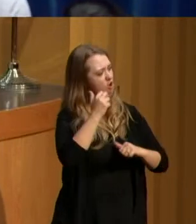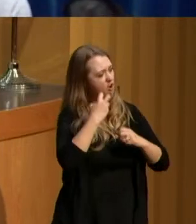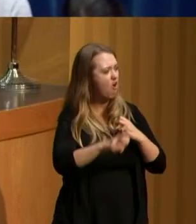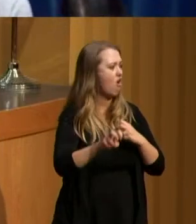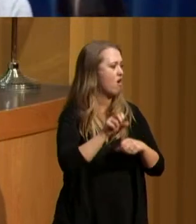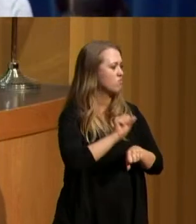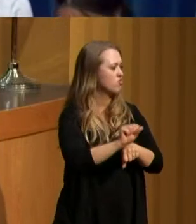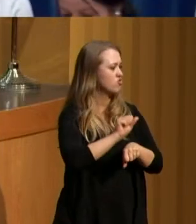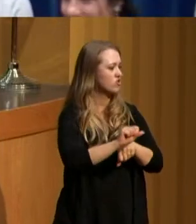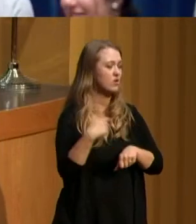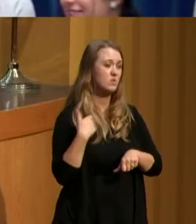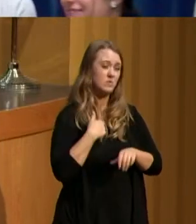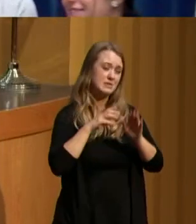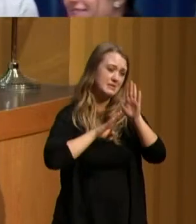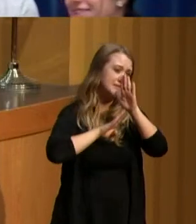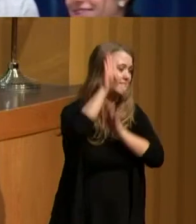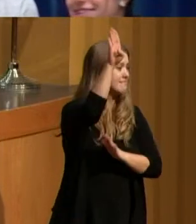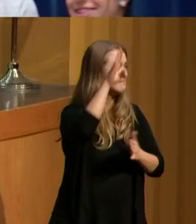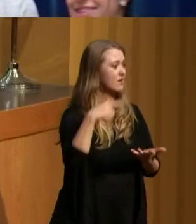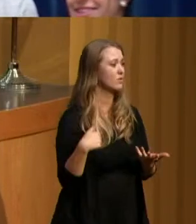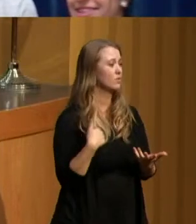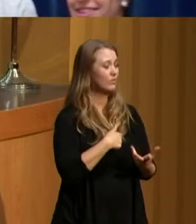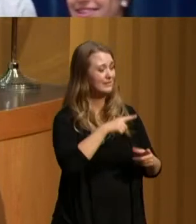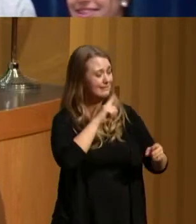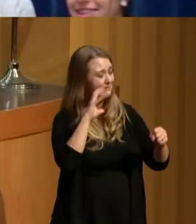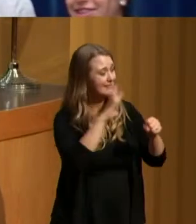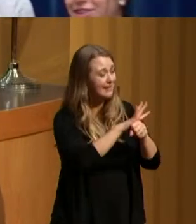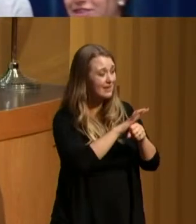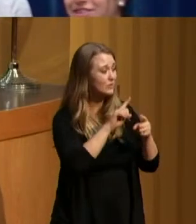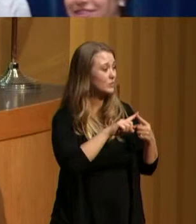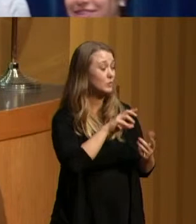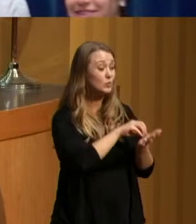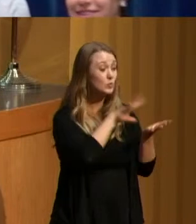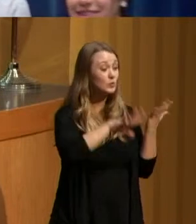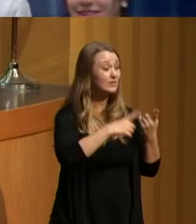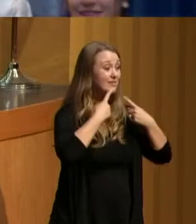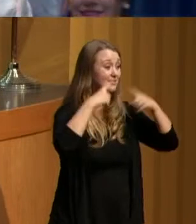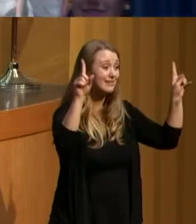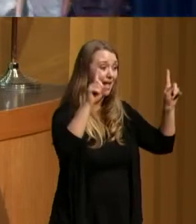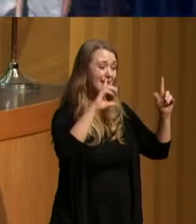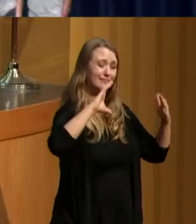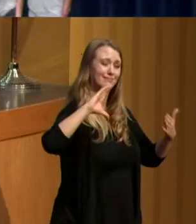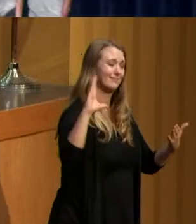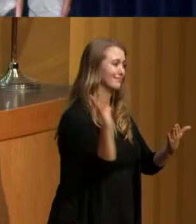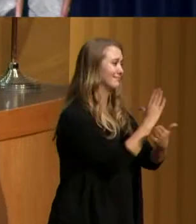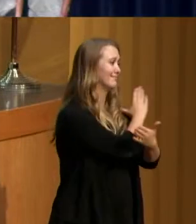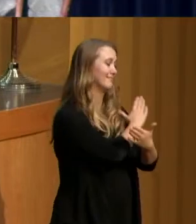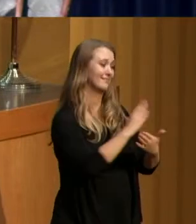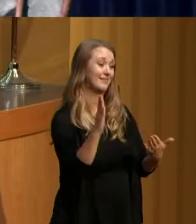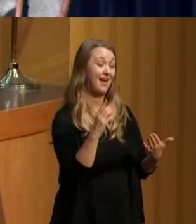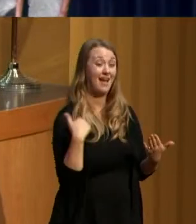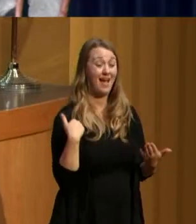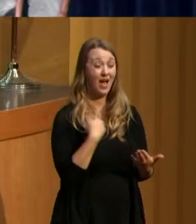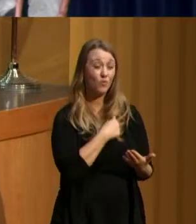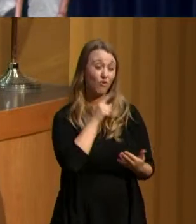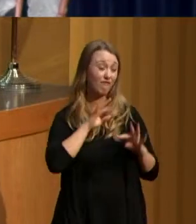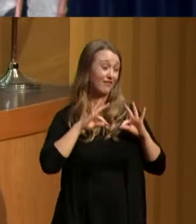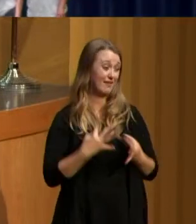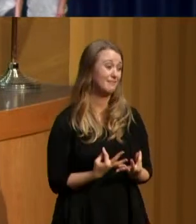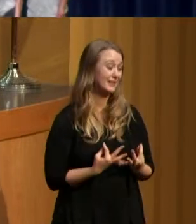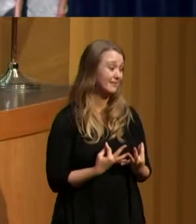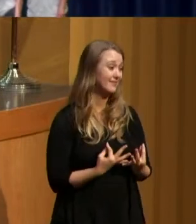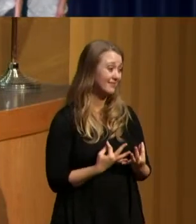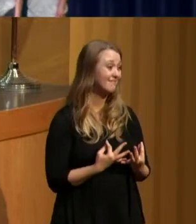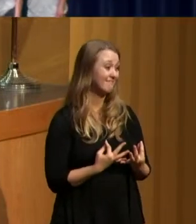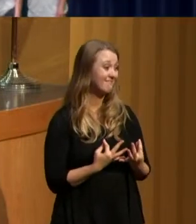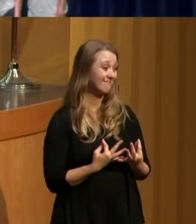resilient. We are dedicated to student success from top down. And then more than anything else, we're family. All the